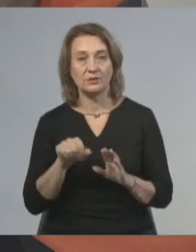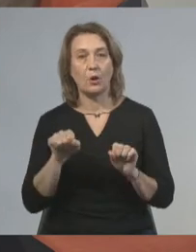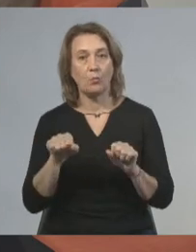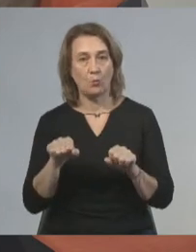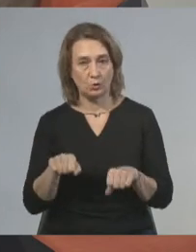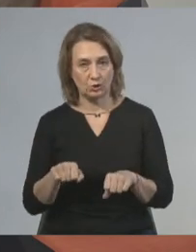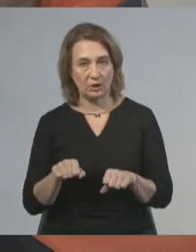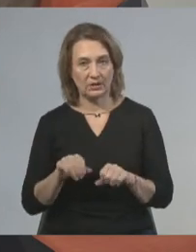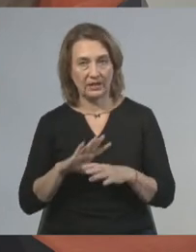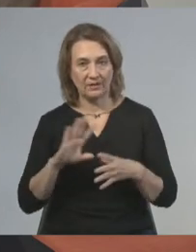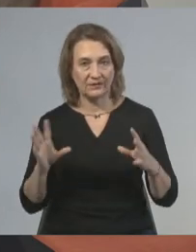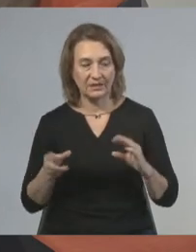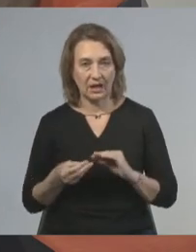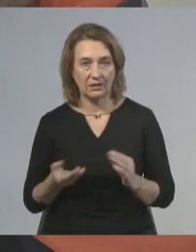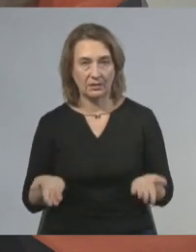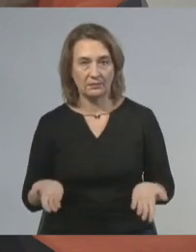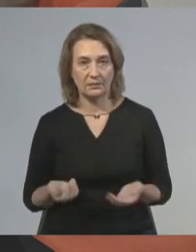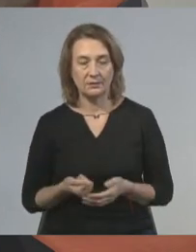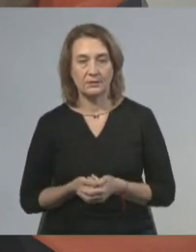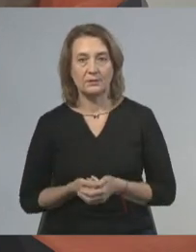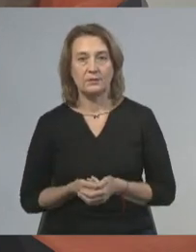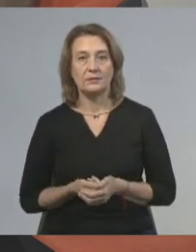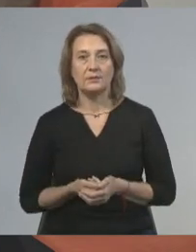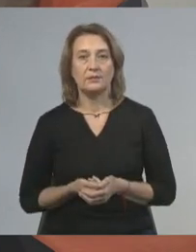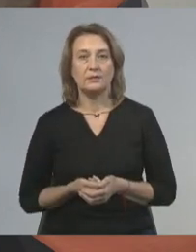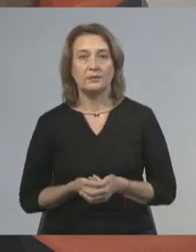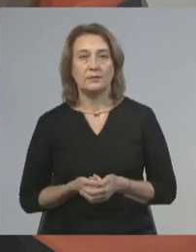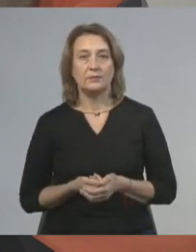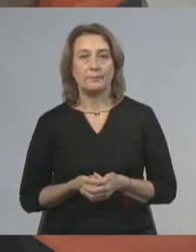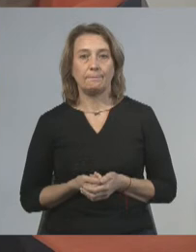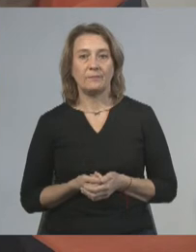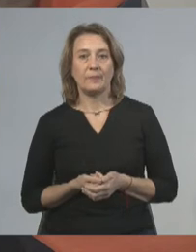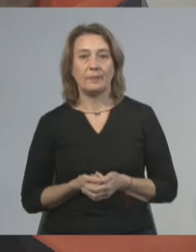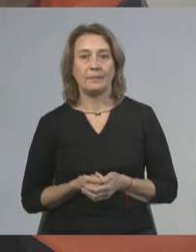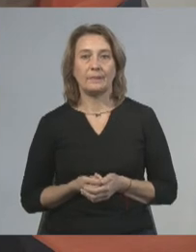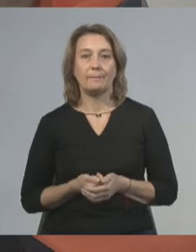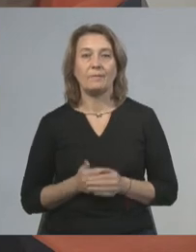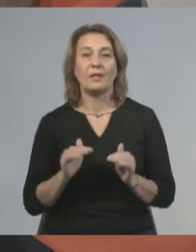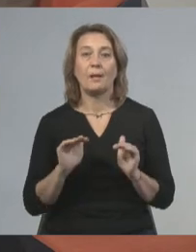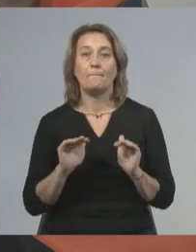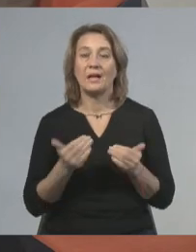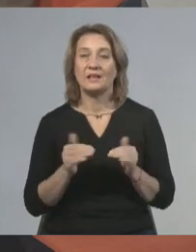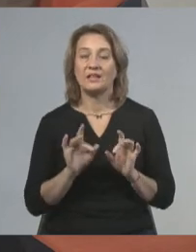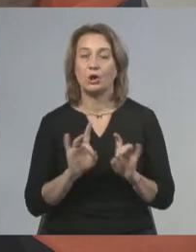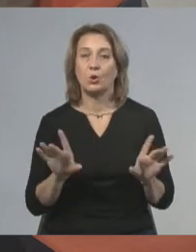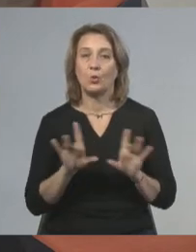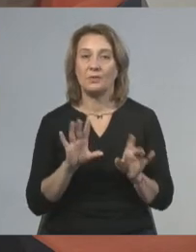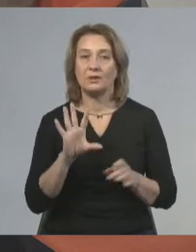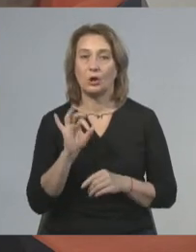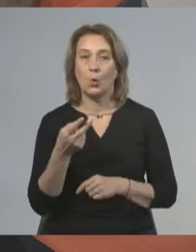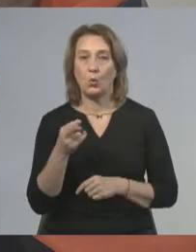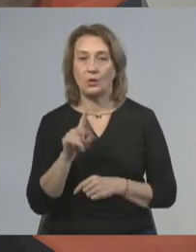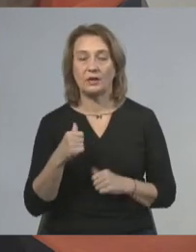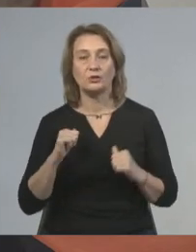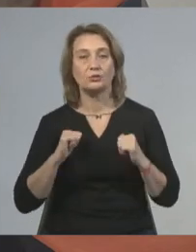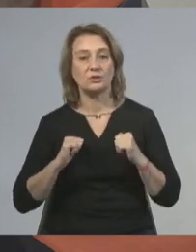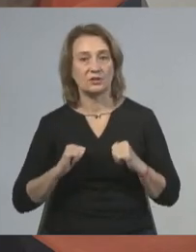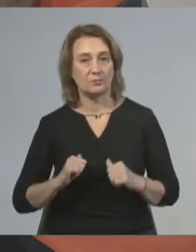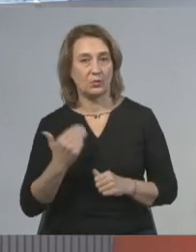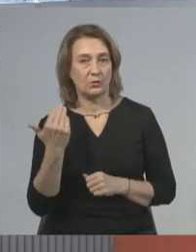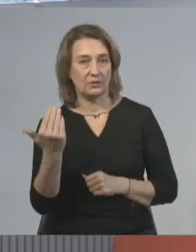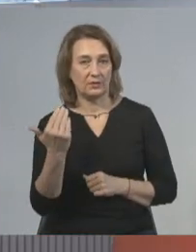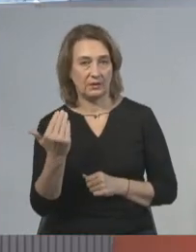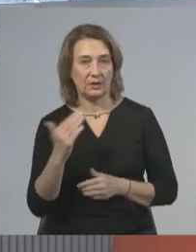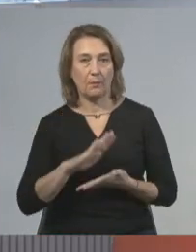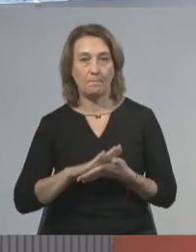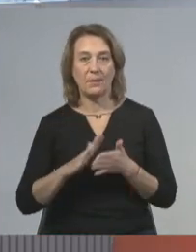possible this scenario you know then the lockdown will have to be introduced again so a small comment uh for olga would like